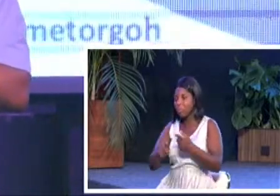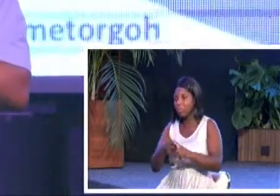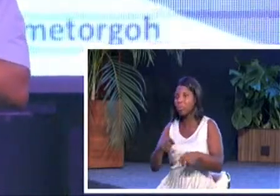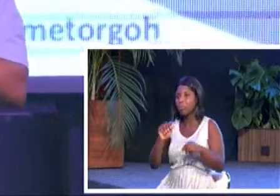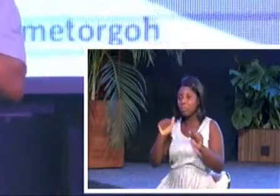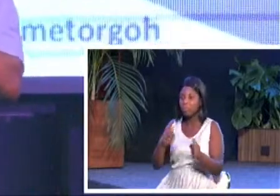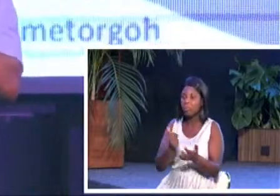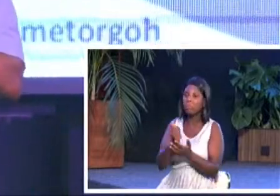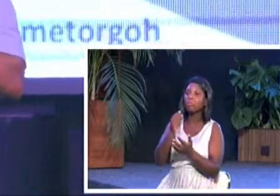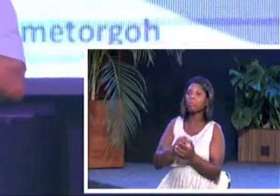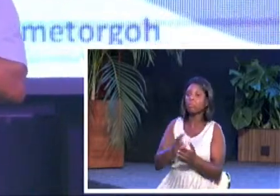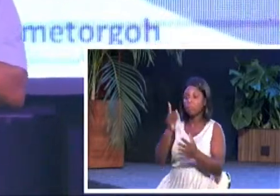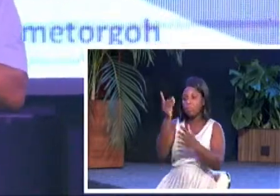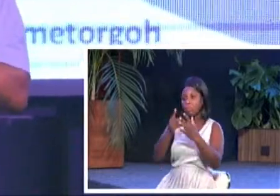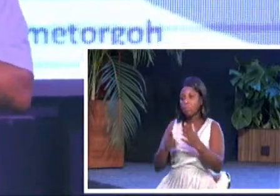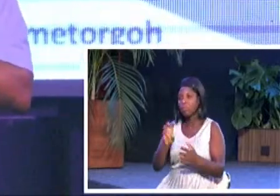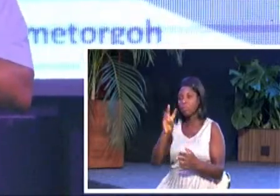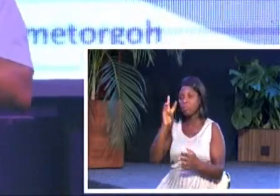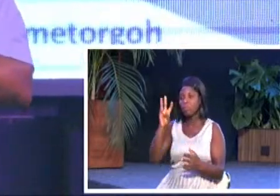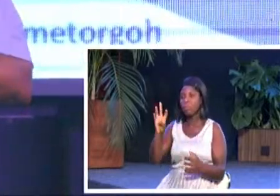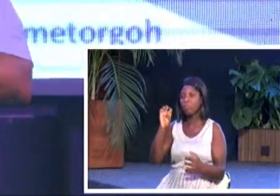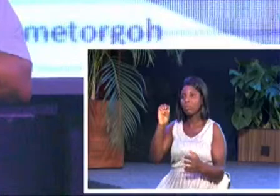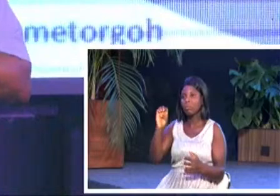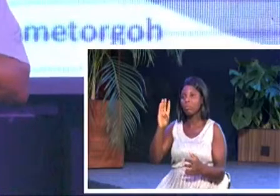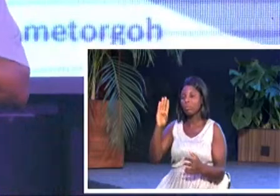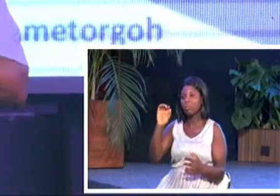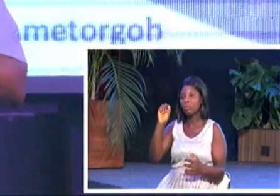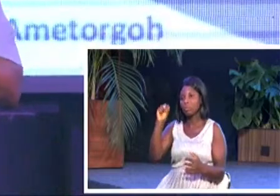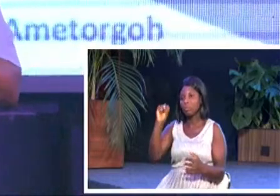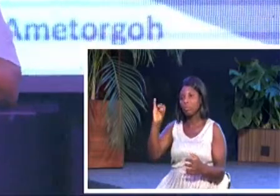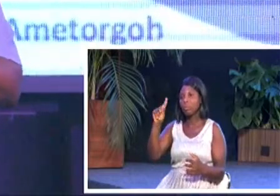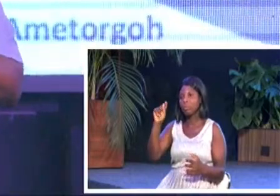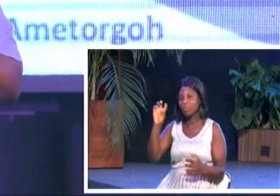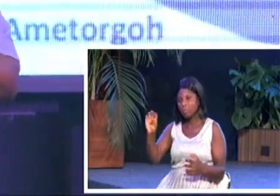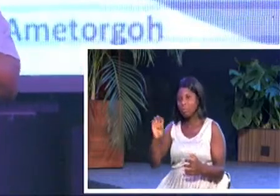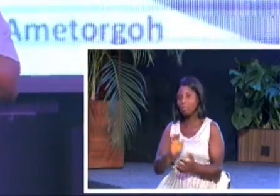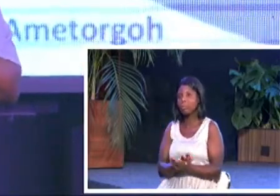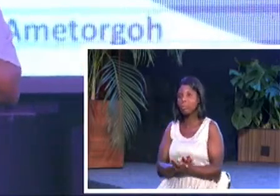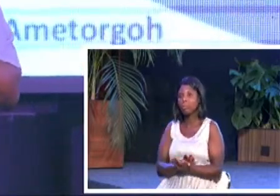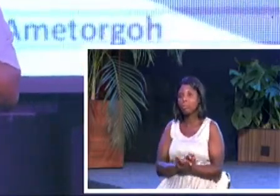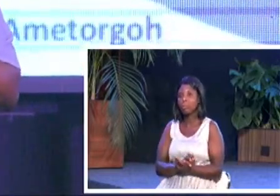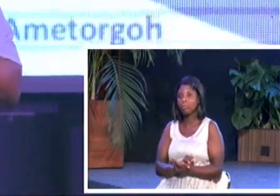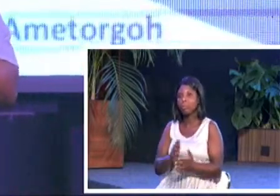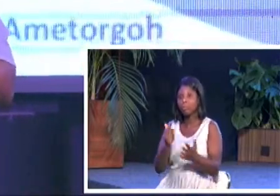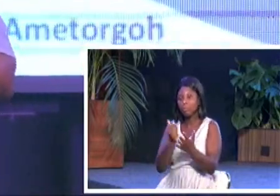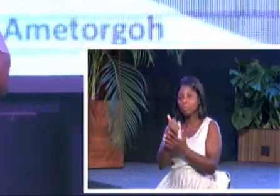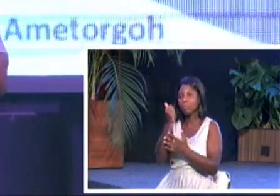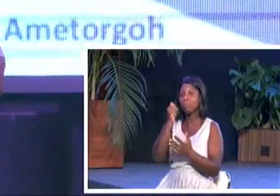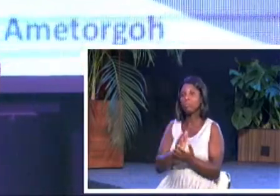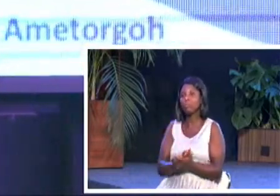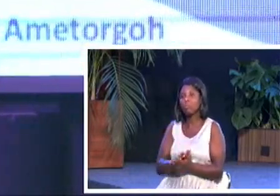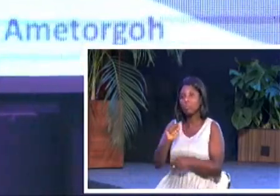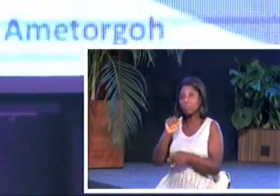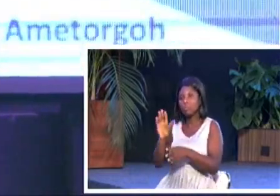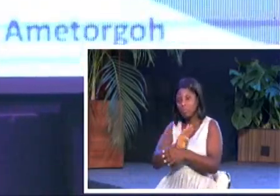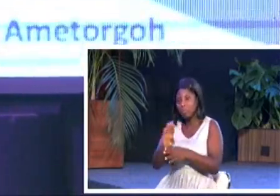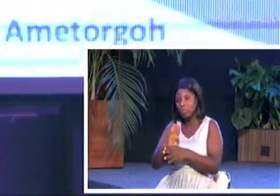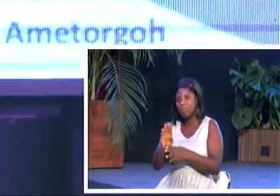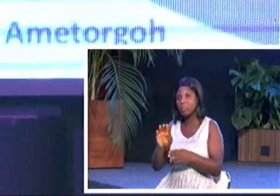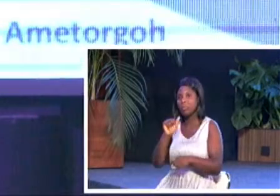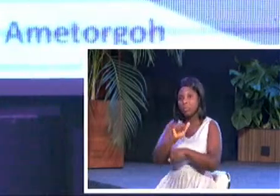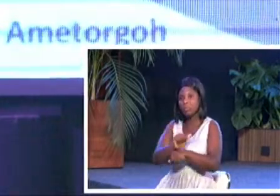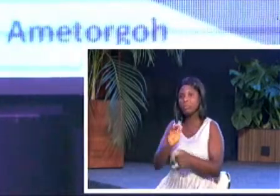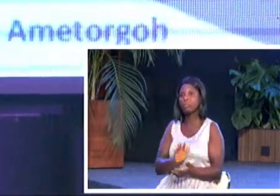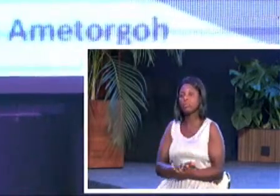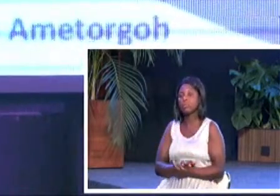offer or the company name, the search engines will return a response with my name either on the top or